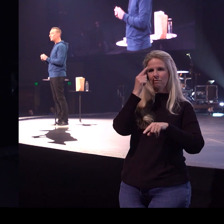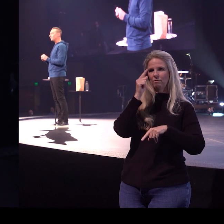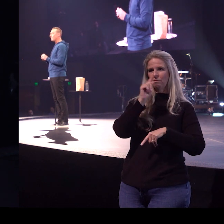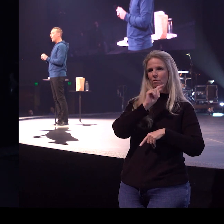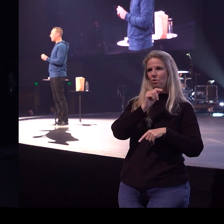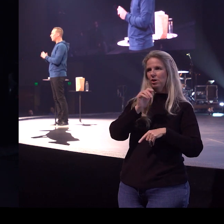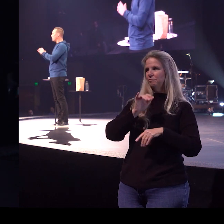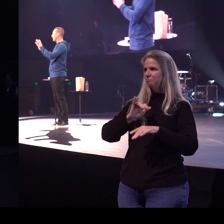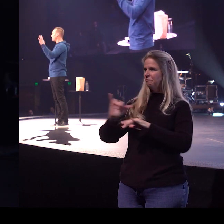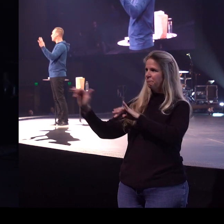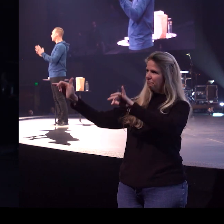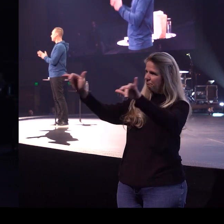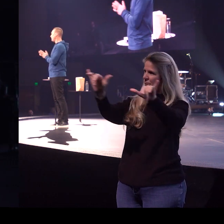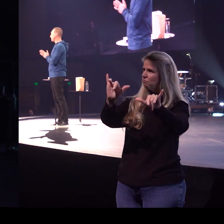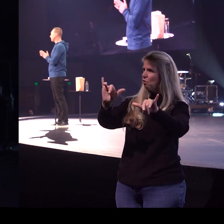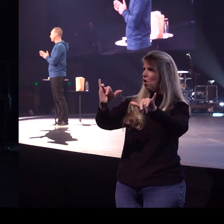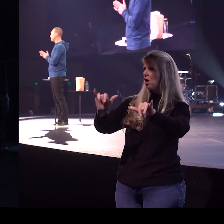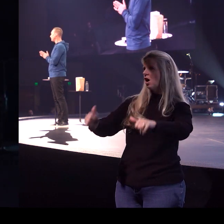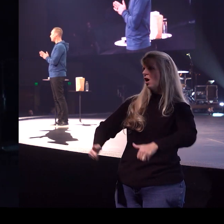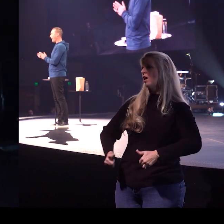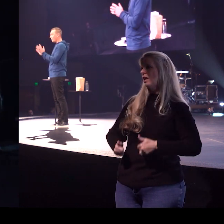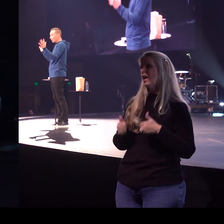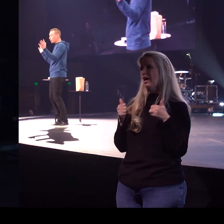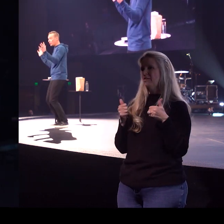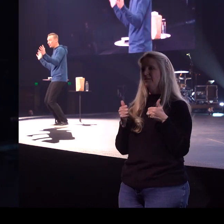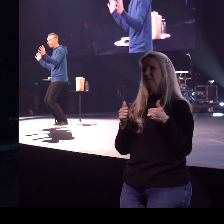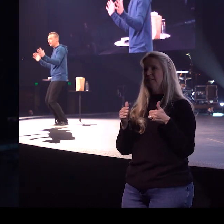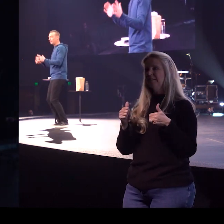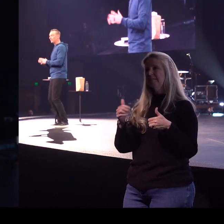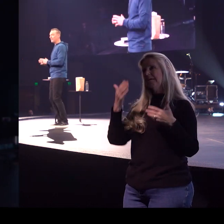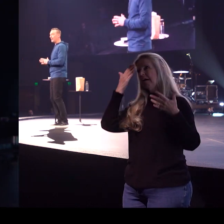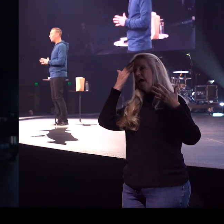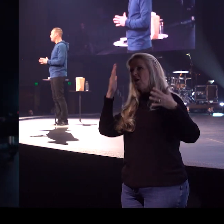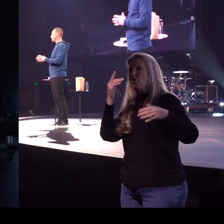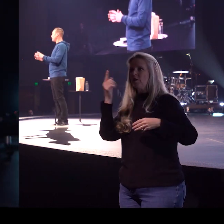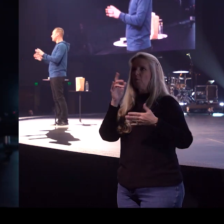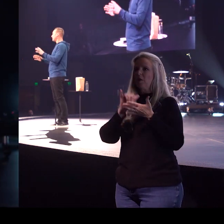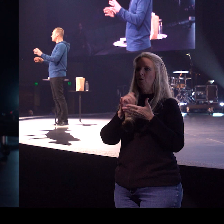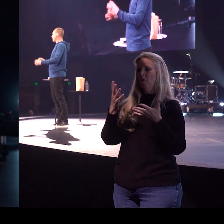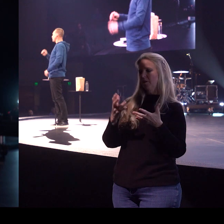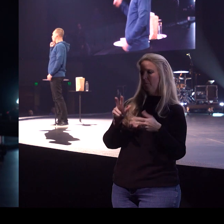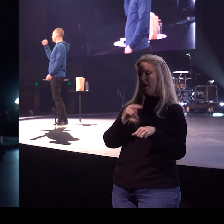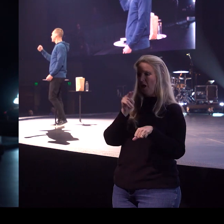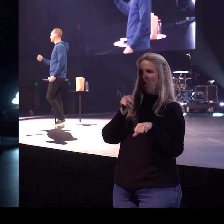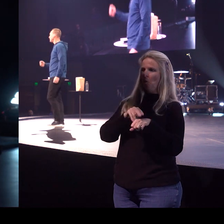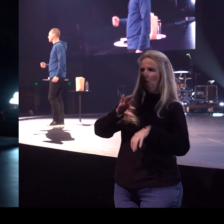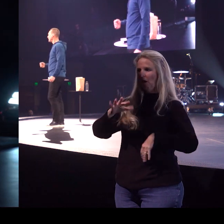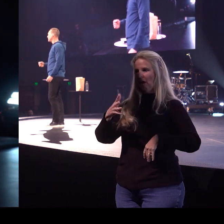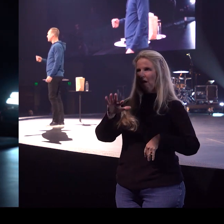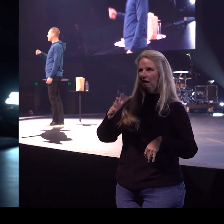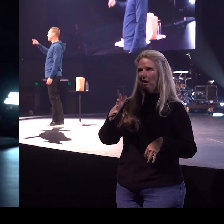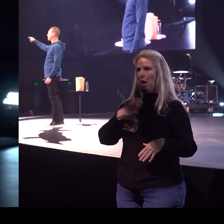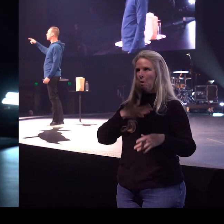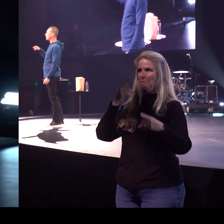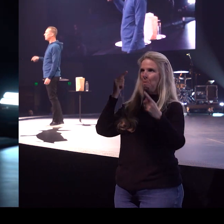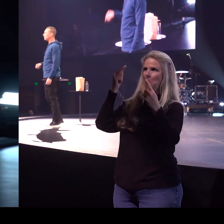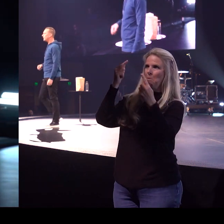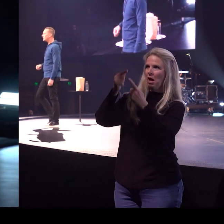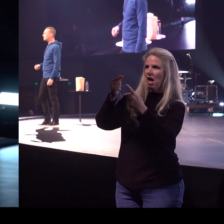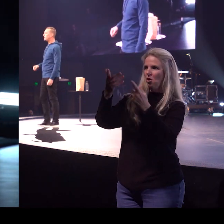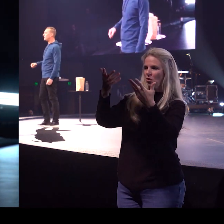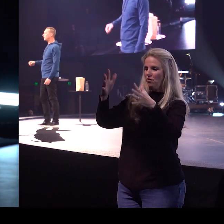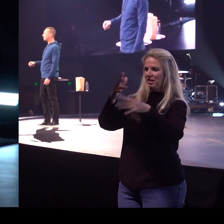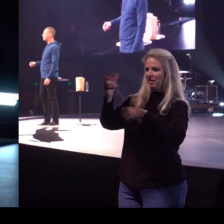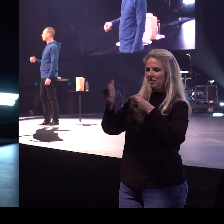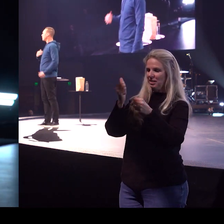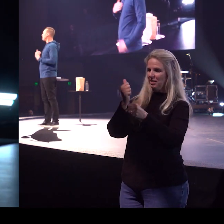mine. I don't know anybody that wants to be average. I don't know anybody that says, you know what my goal is? To get to the end of this year and